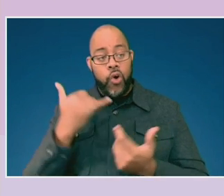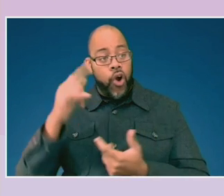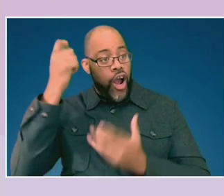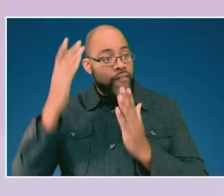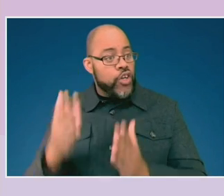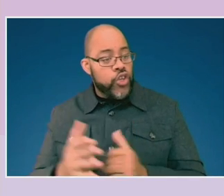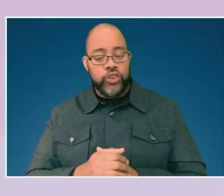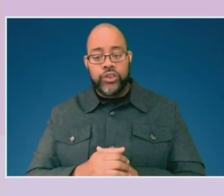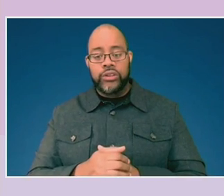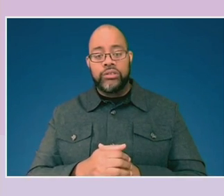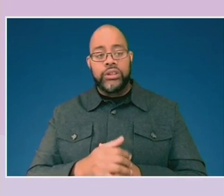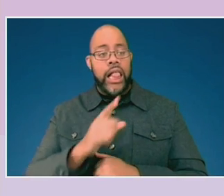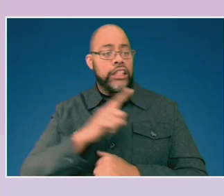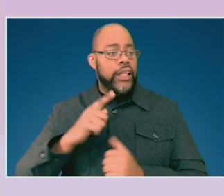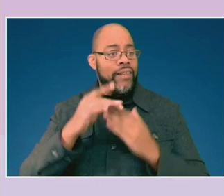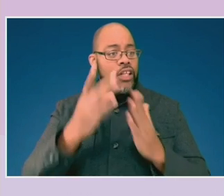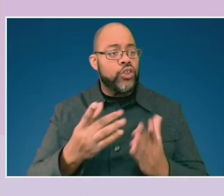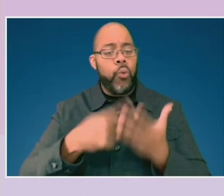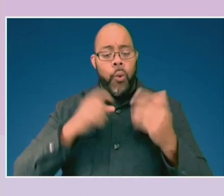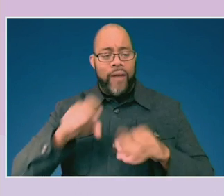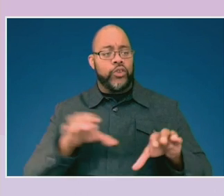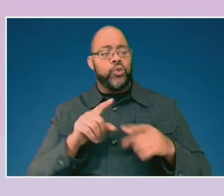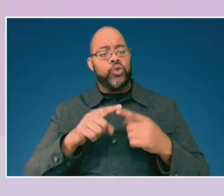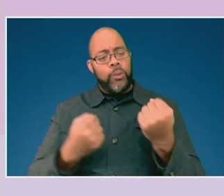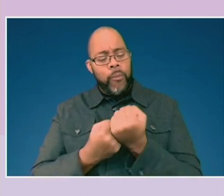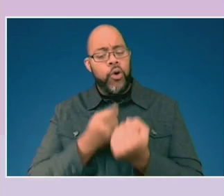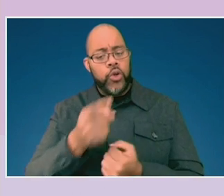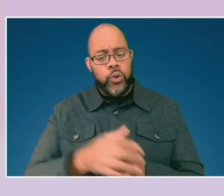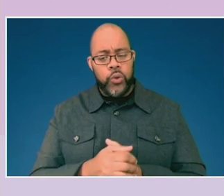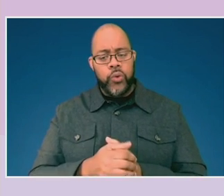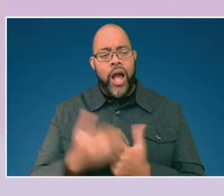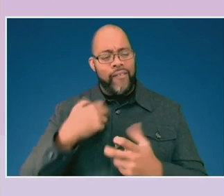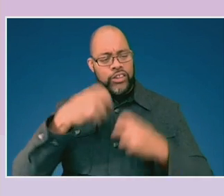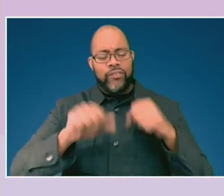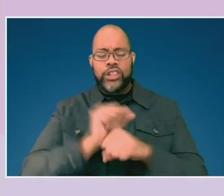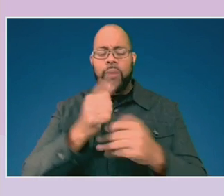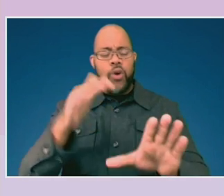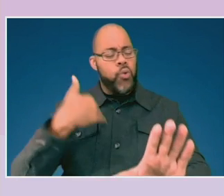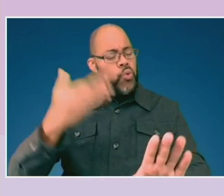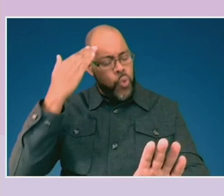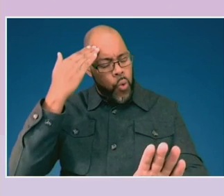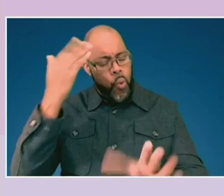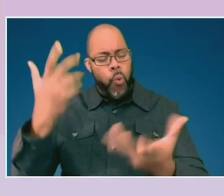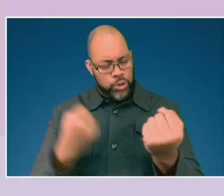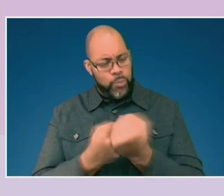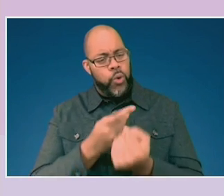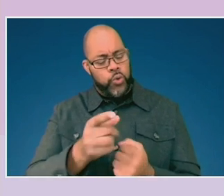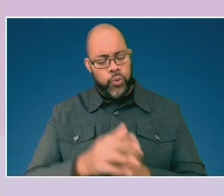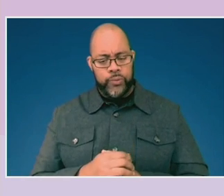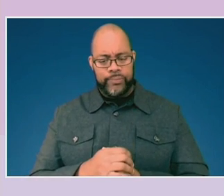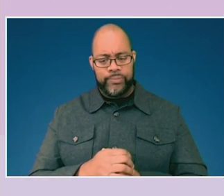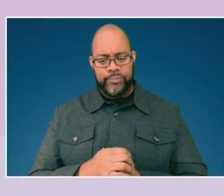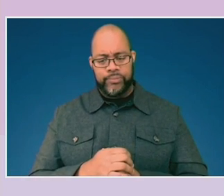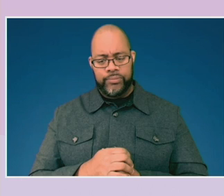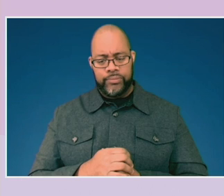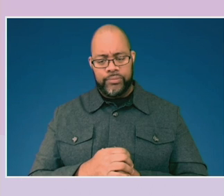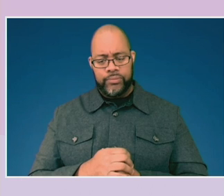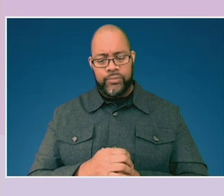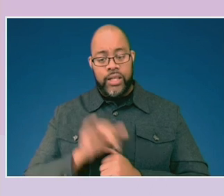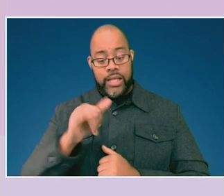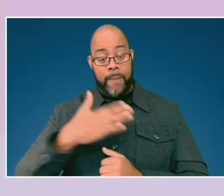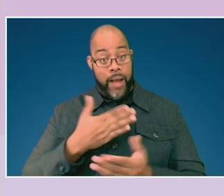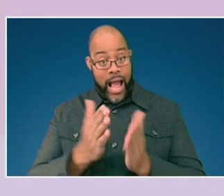meeting with legislative leaders, doing what we have to do to support you. You have a tough job already. Let us support you. So this is my ask